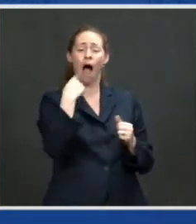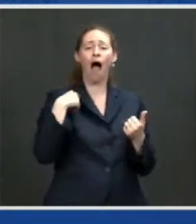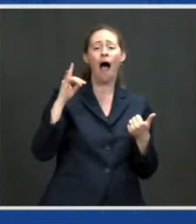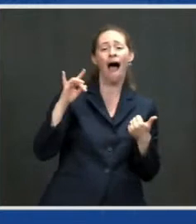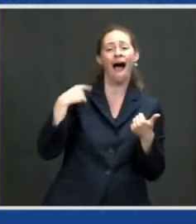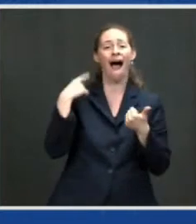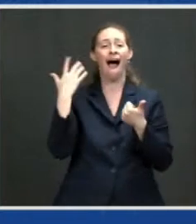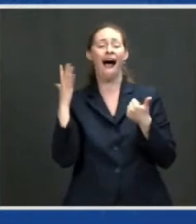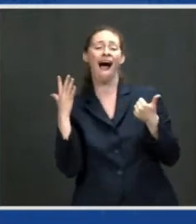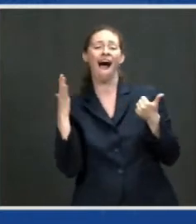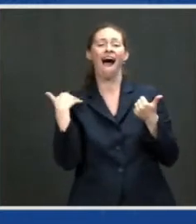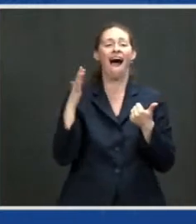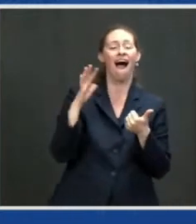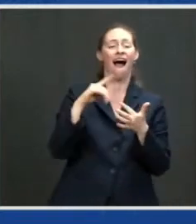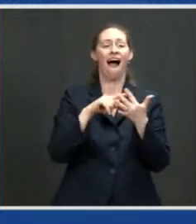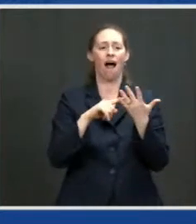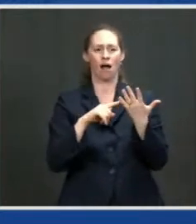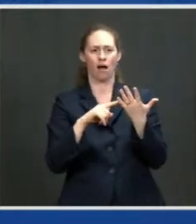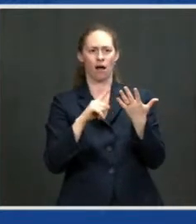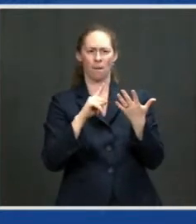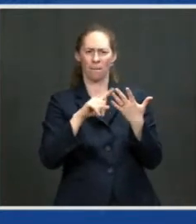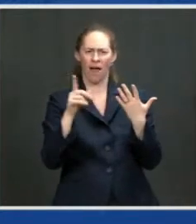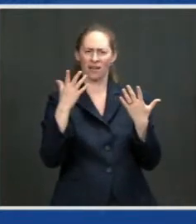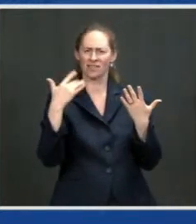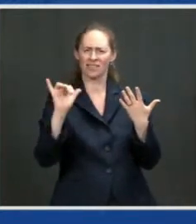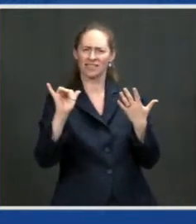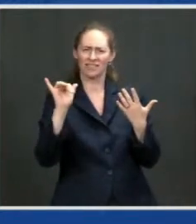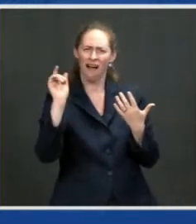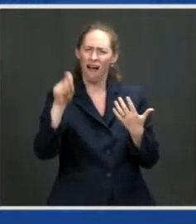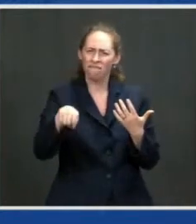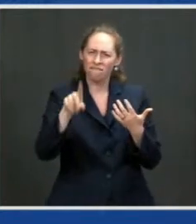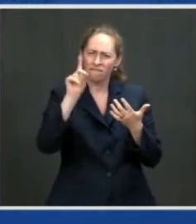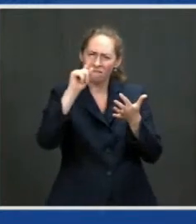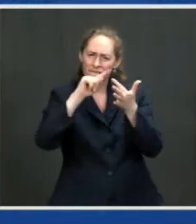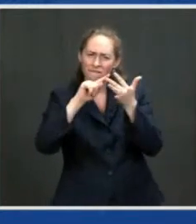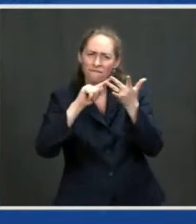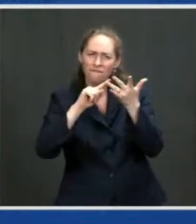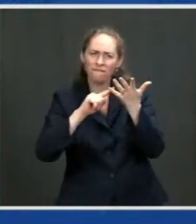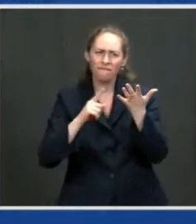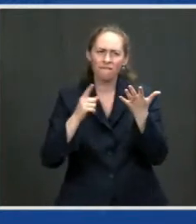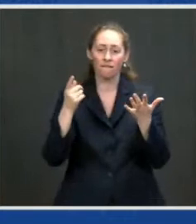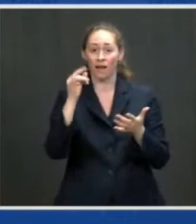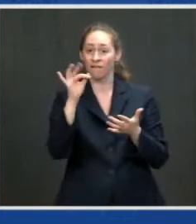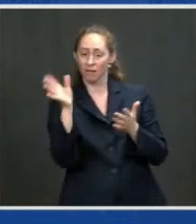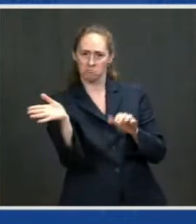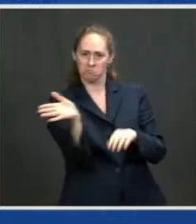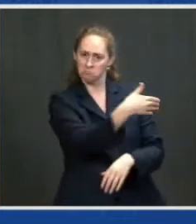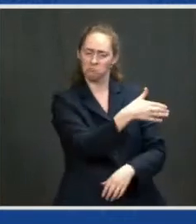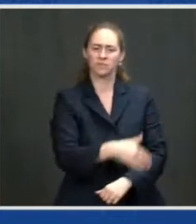the way of what we still need to do. The bottom